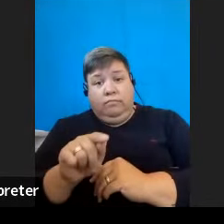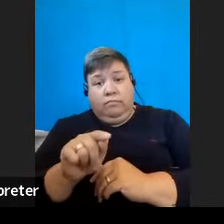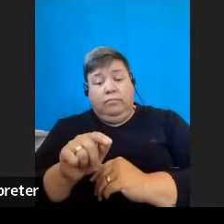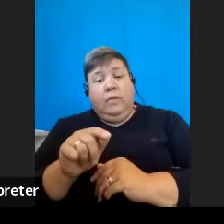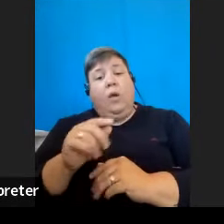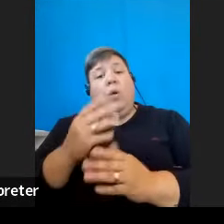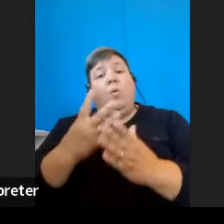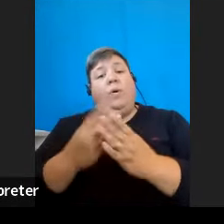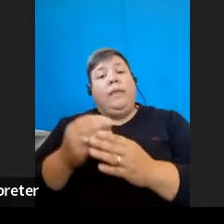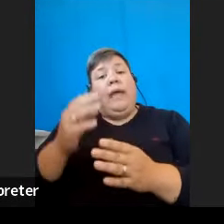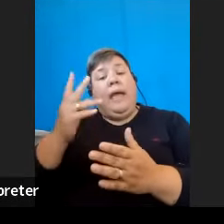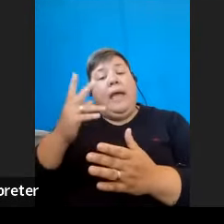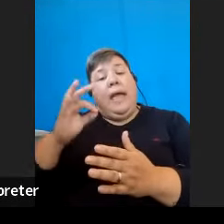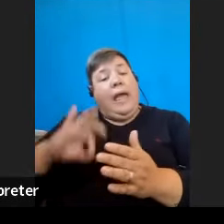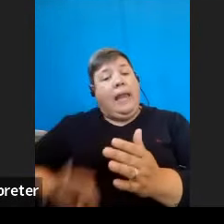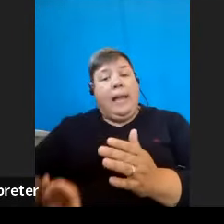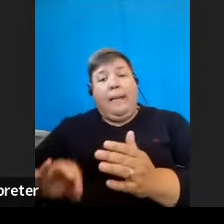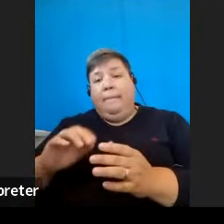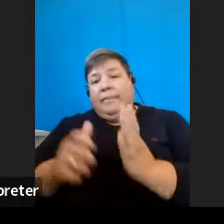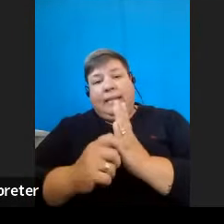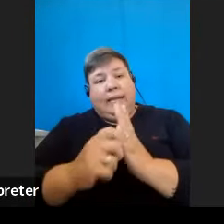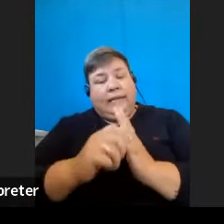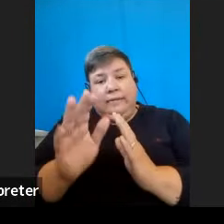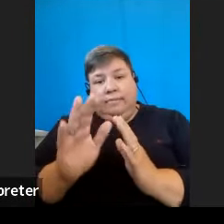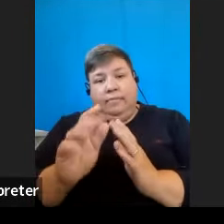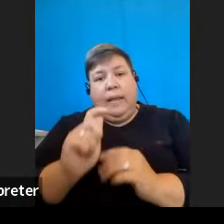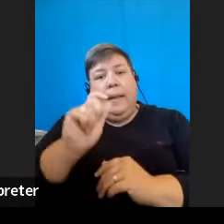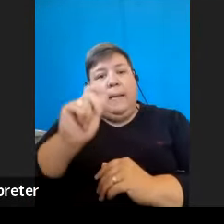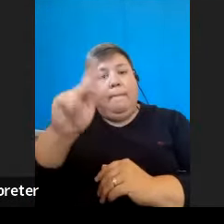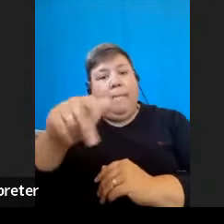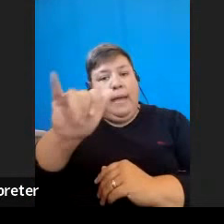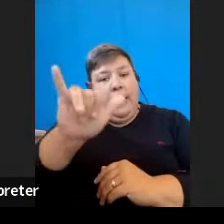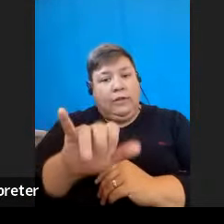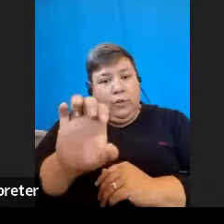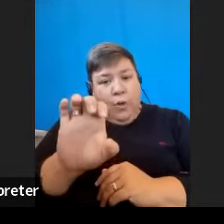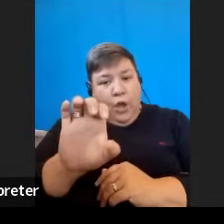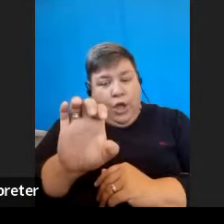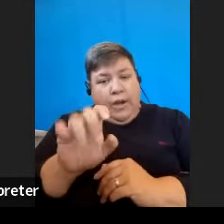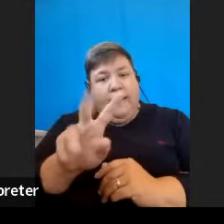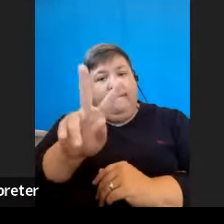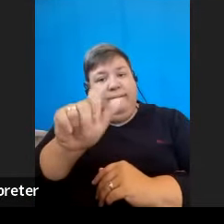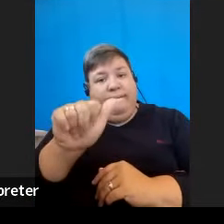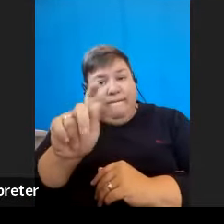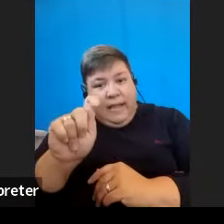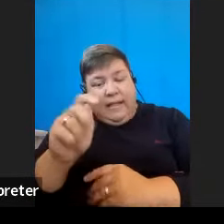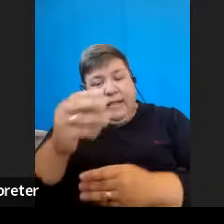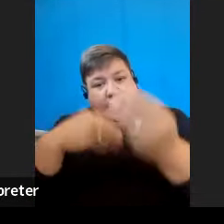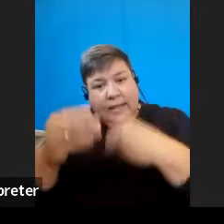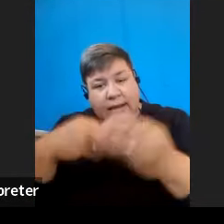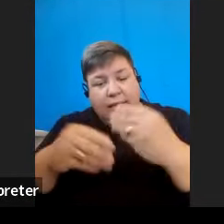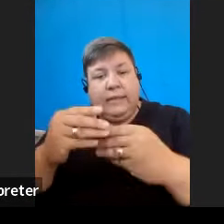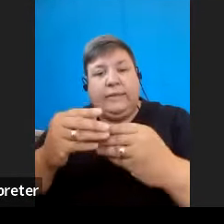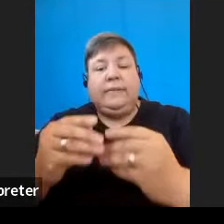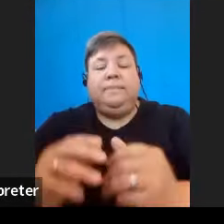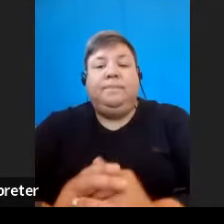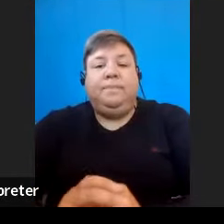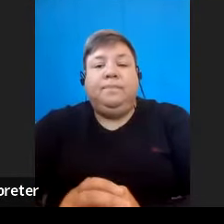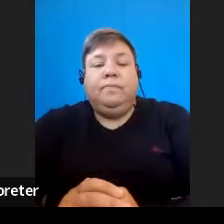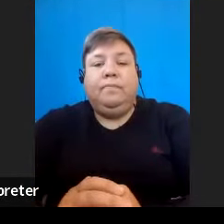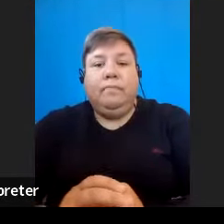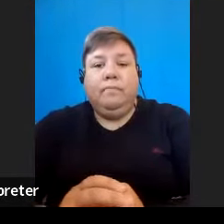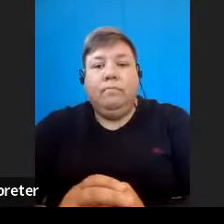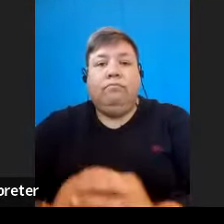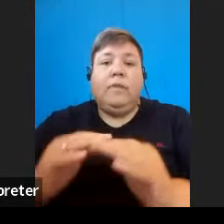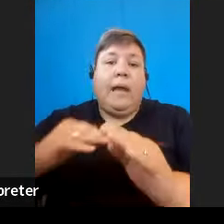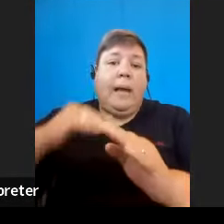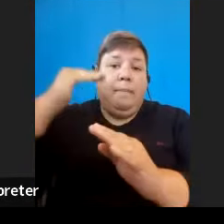We have VAT, we have pay-as-you-earn, for example. VAT traders that above $1 million,